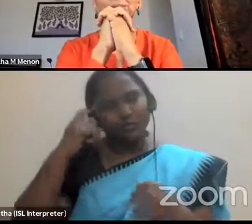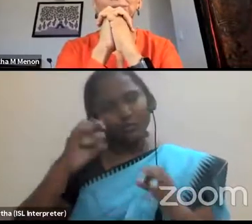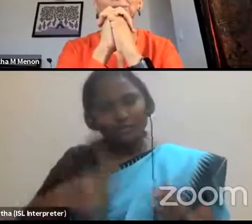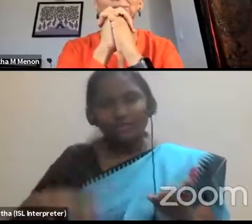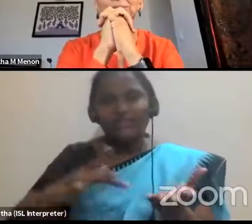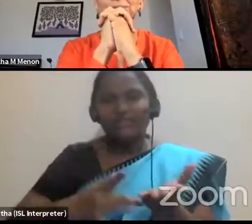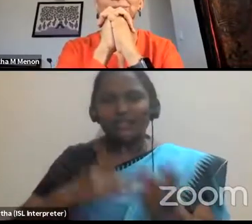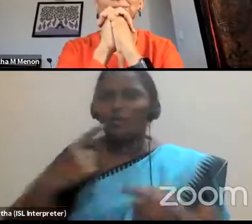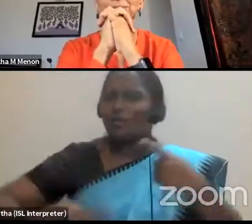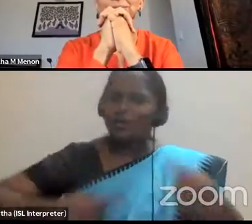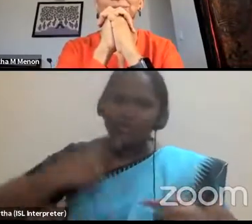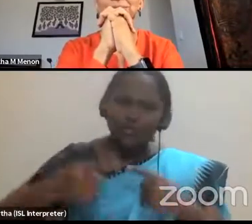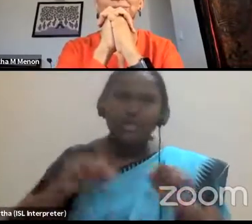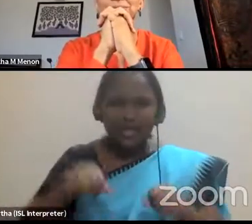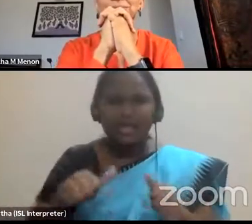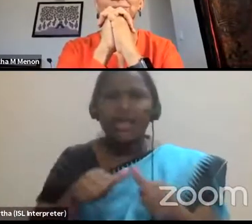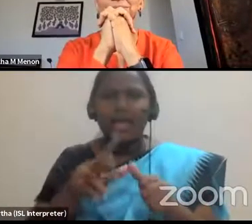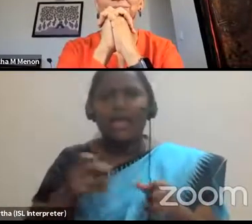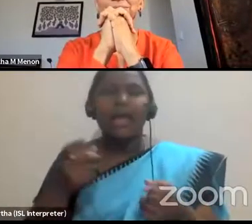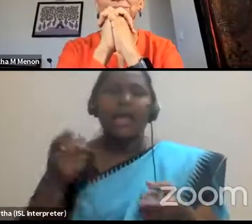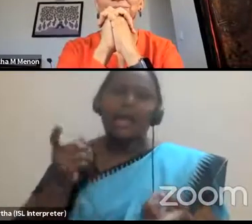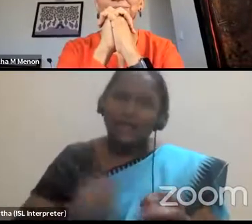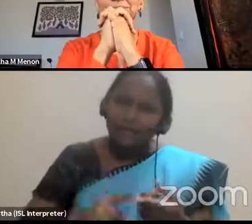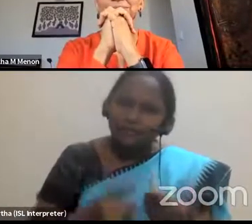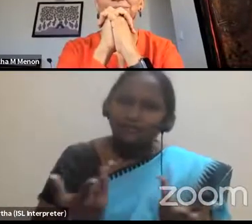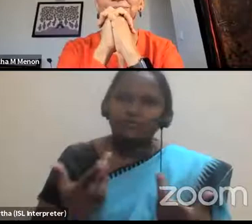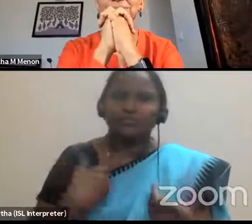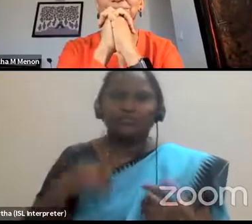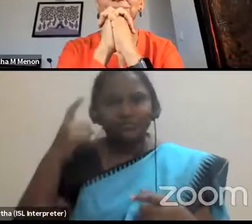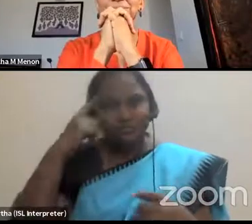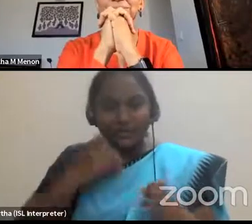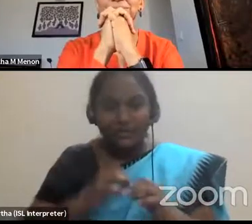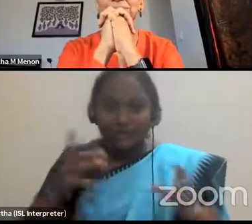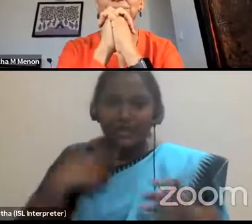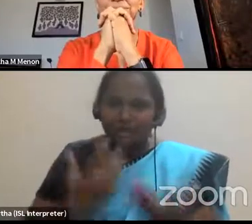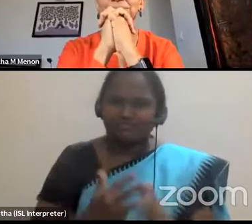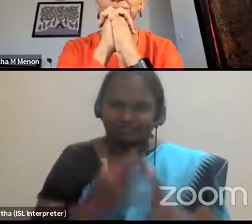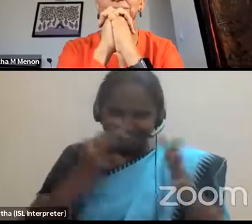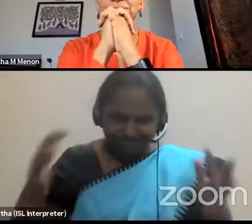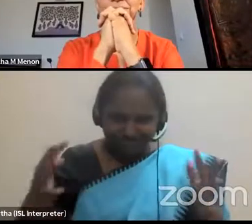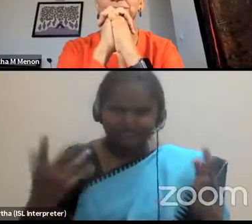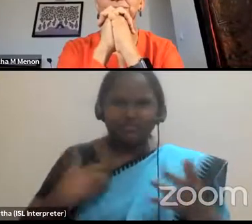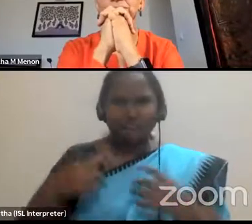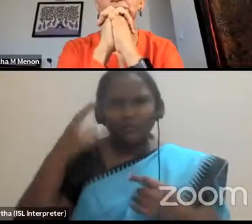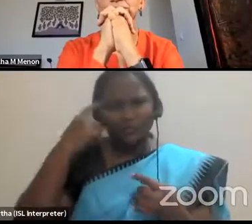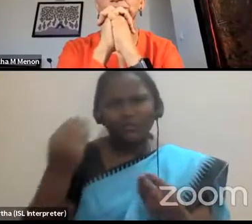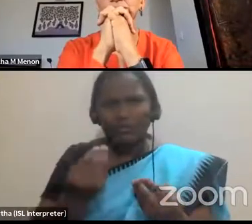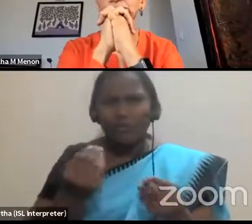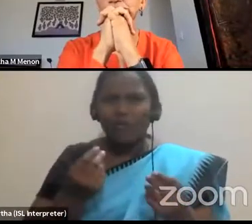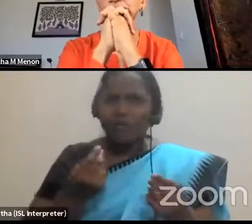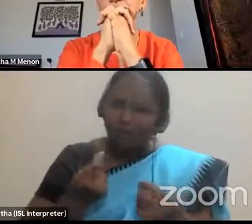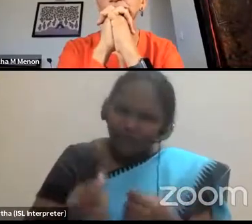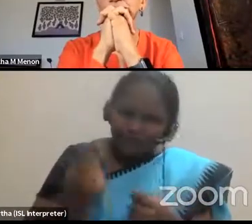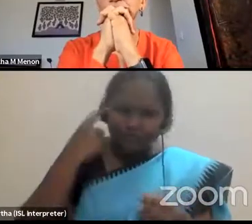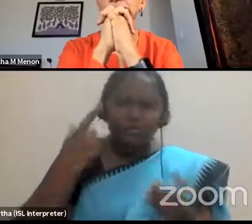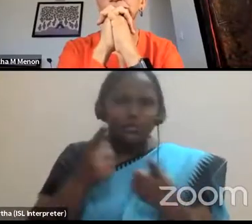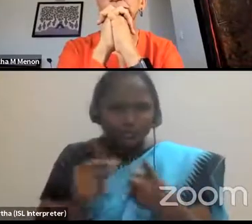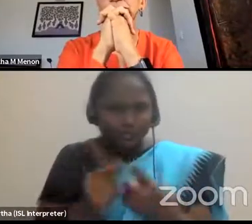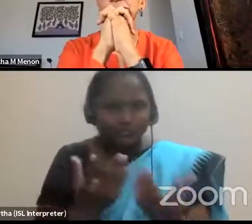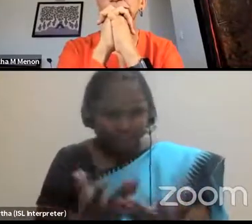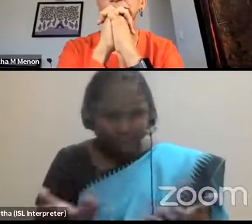was always available to make this happen, but we just never embraced it that much until we were forced into a corner to do